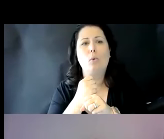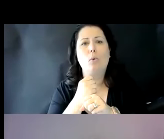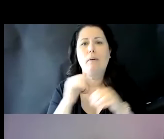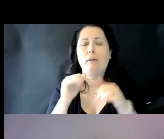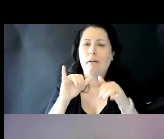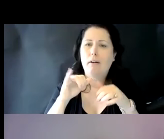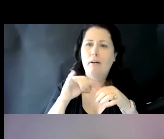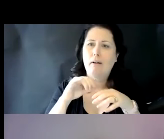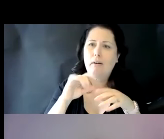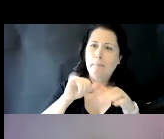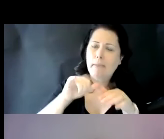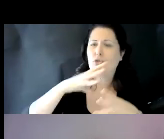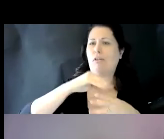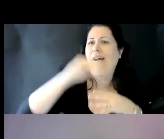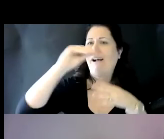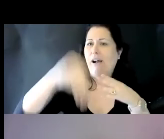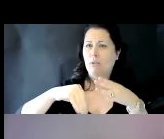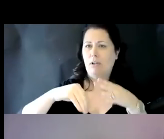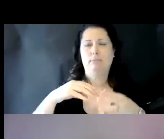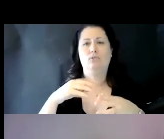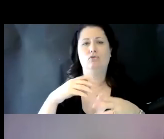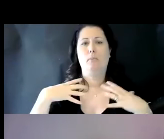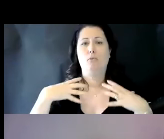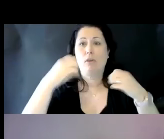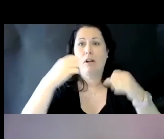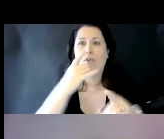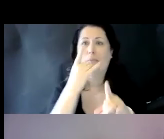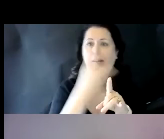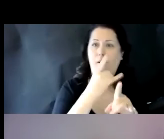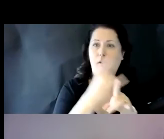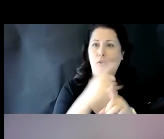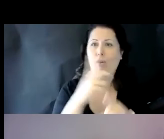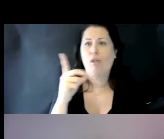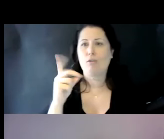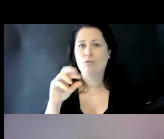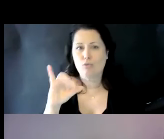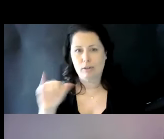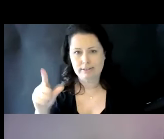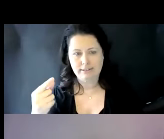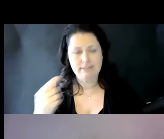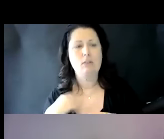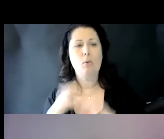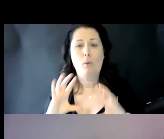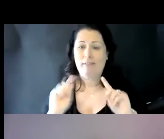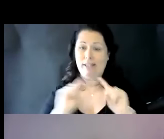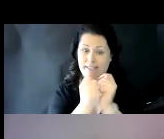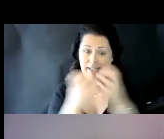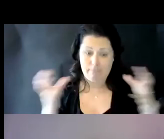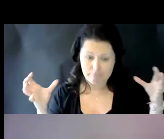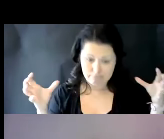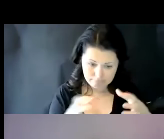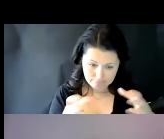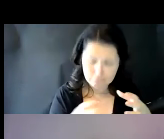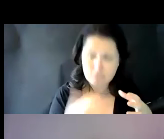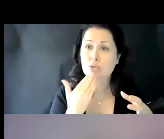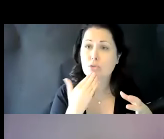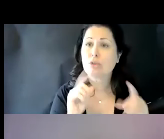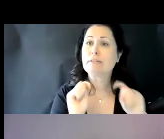of recovery from alcohol and other drugs. We got a team together The team was quite broad. It